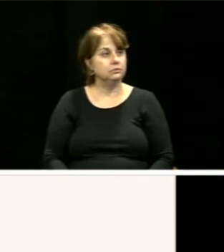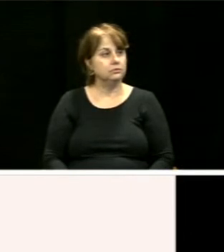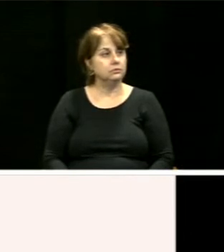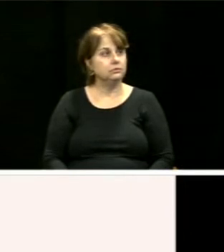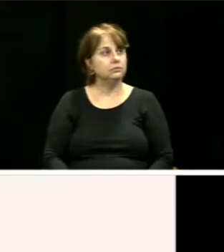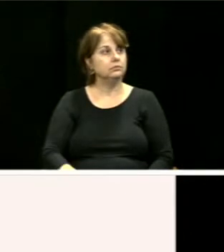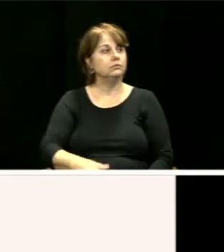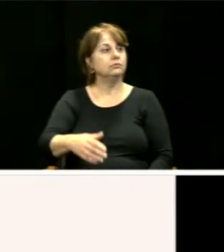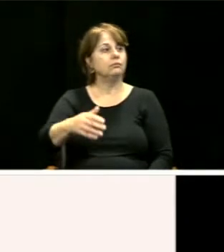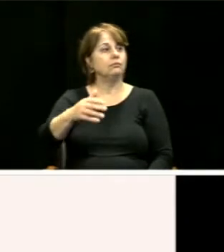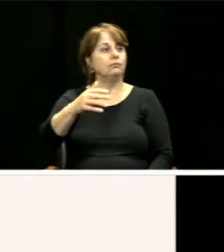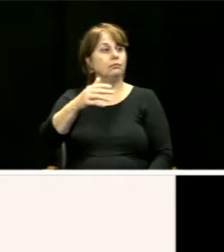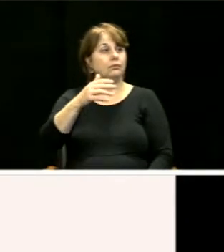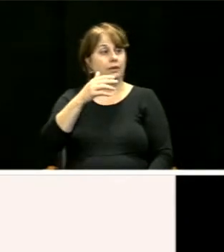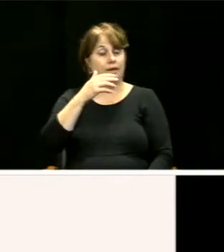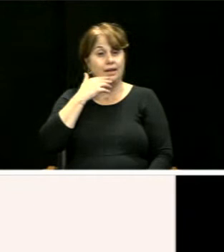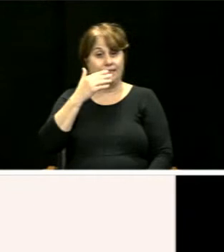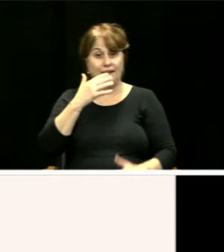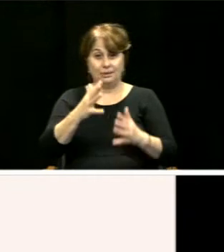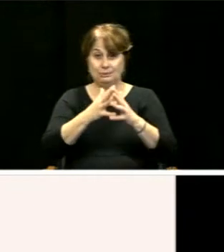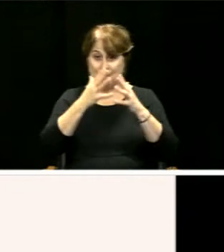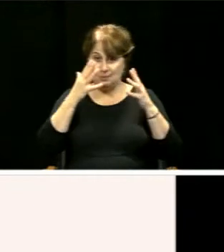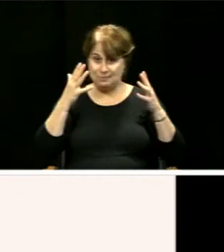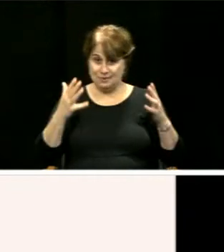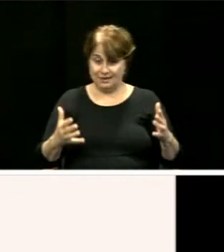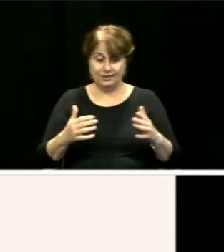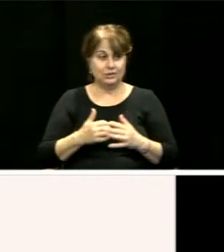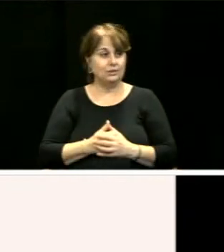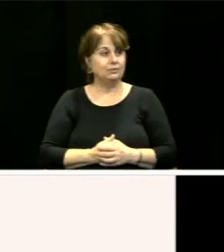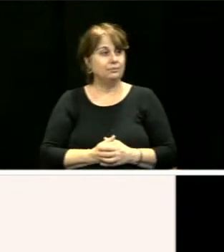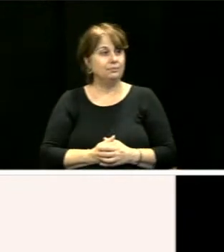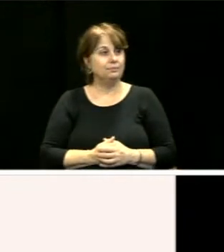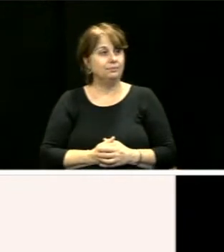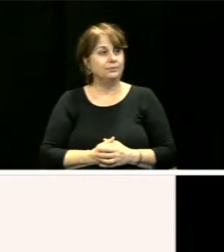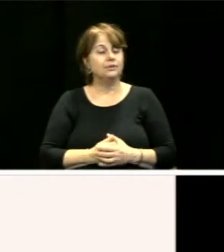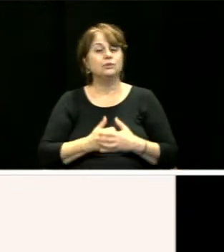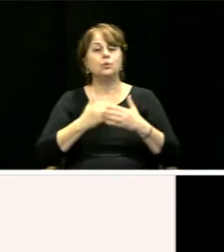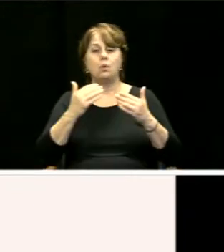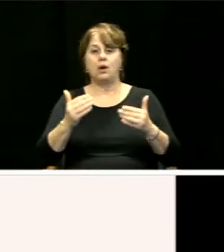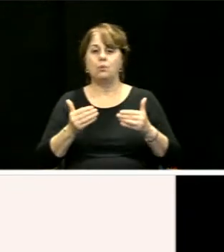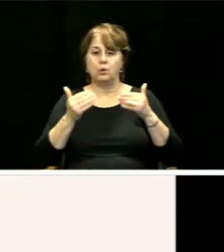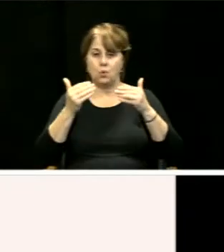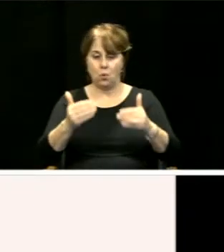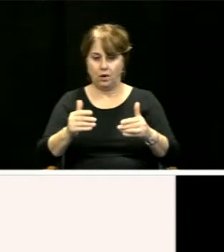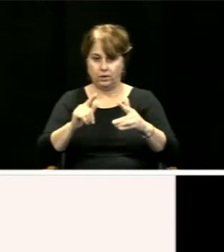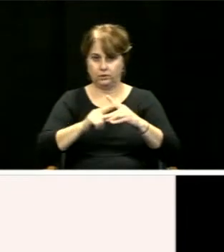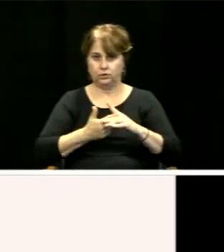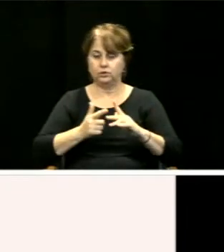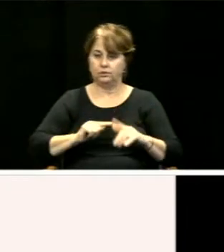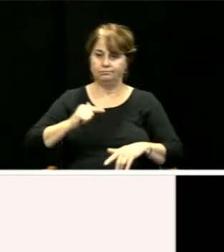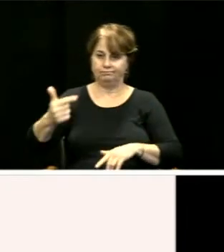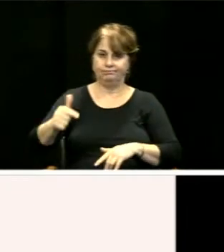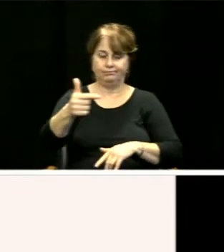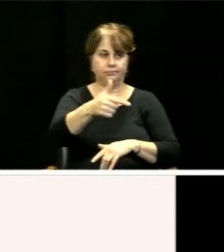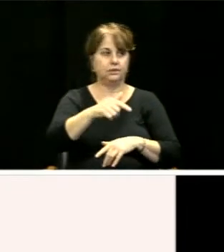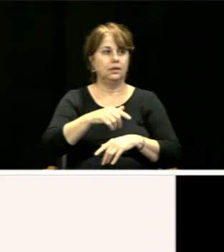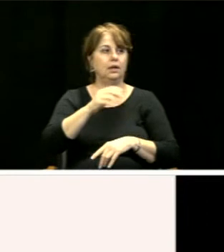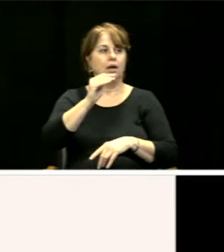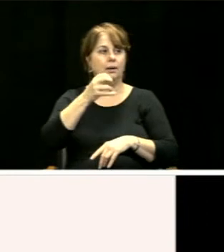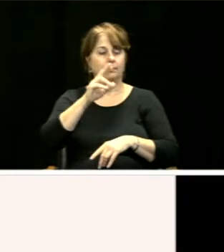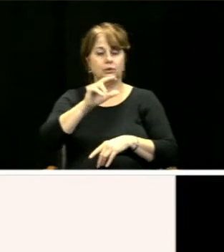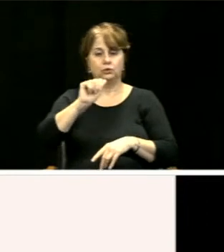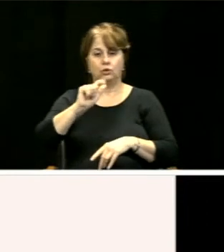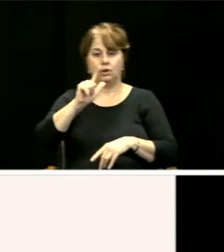Thank you so much. I am going to go ahead and unmute Mr. Alderman, who has raised his